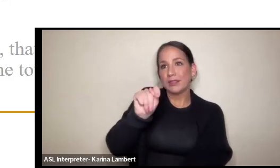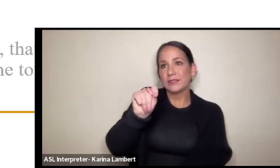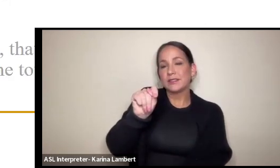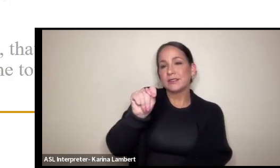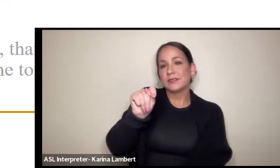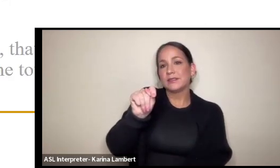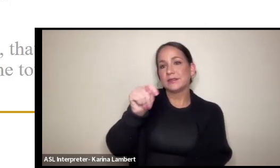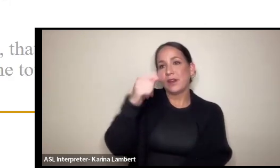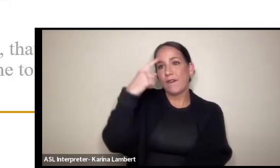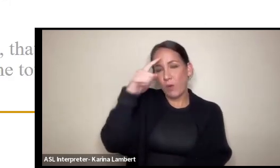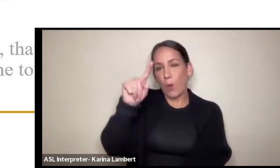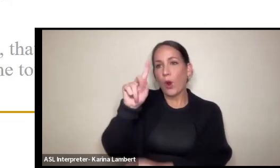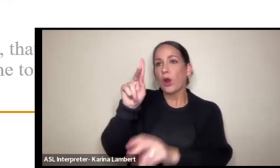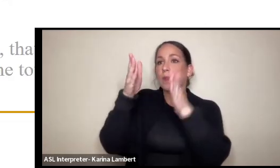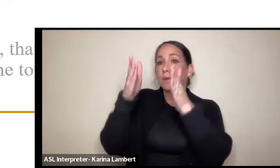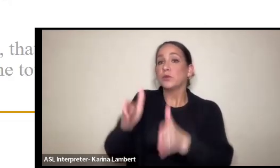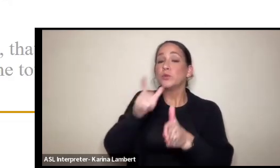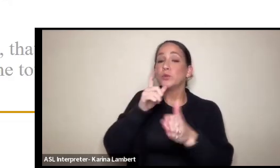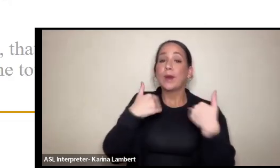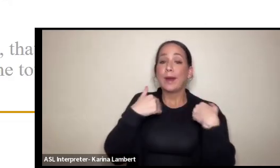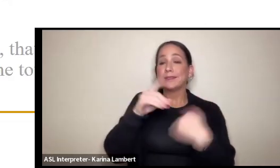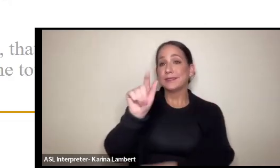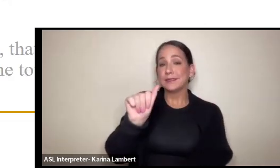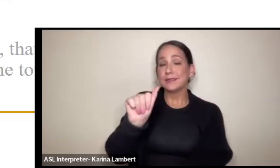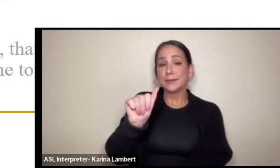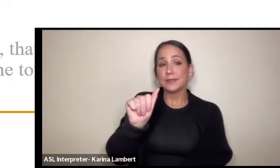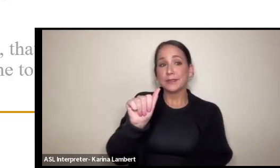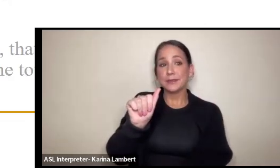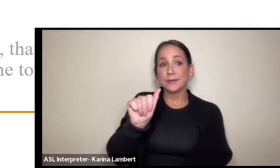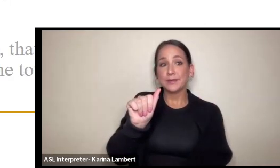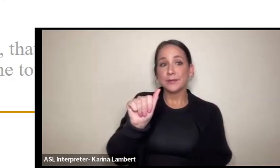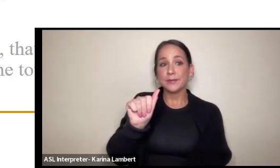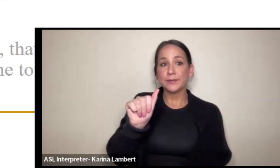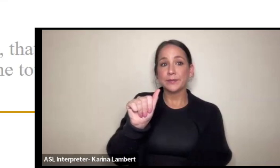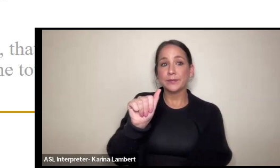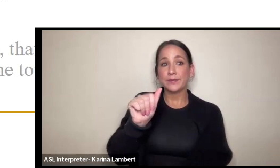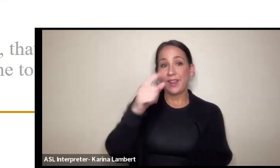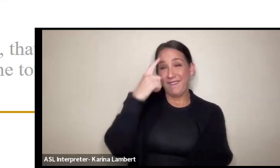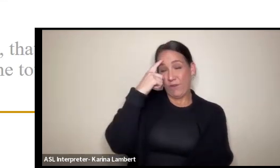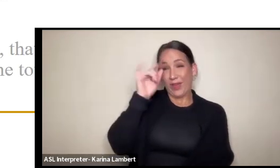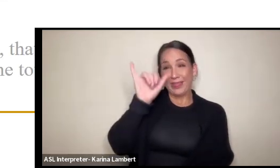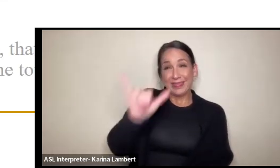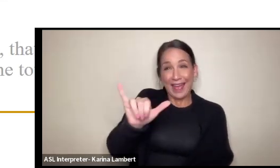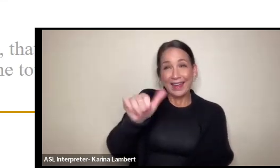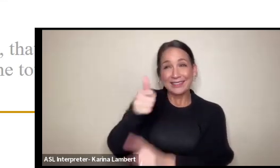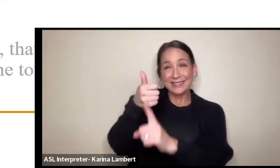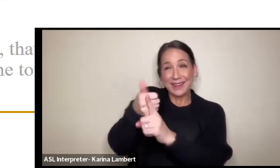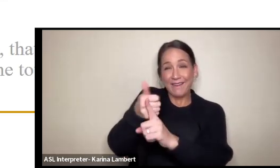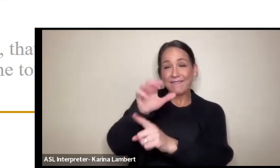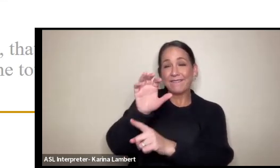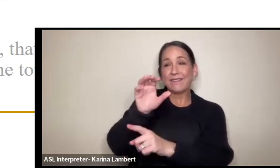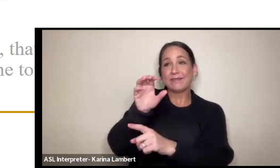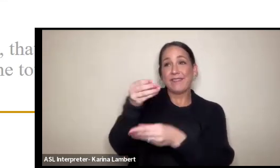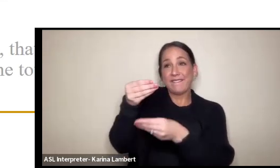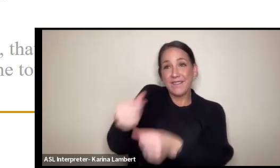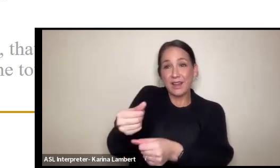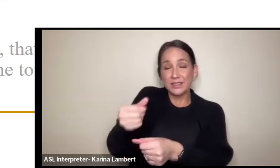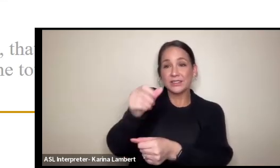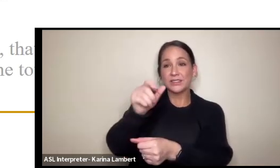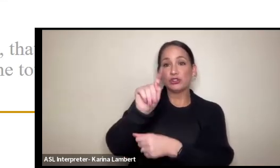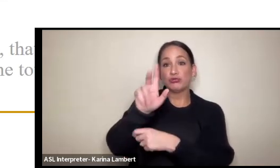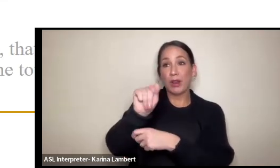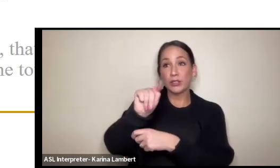that has a disability. And then for the self-funded trust only, if there are